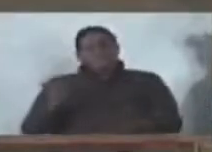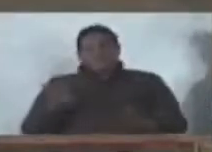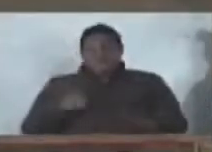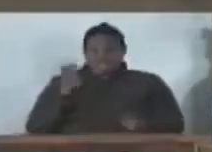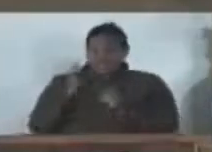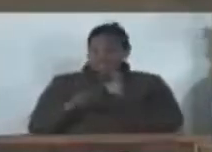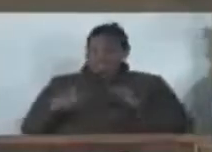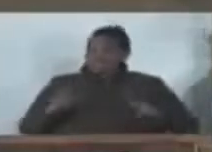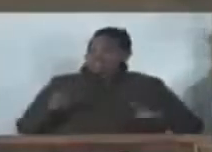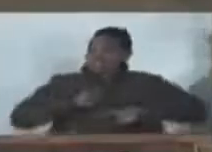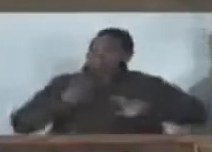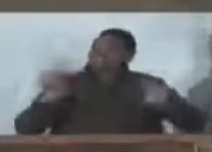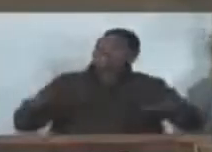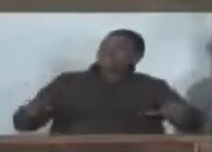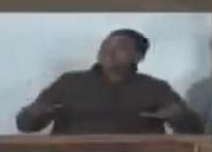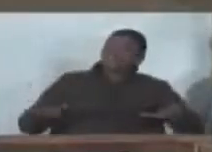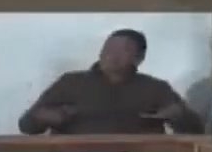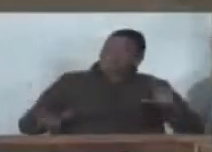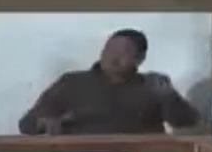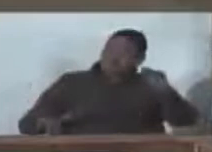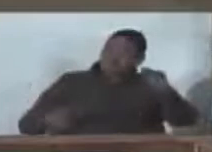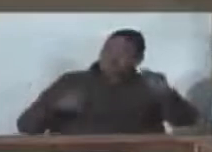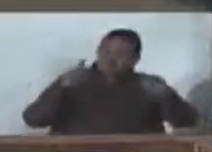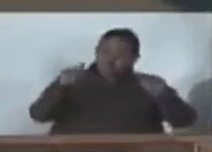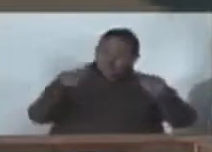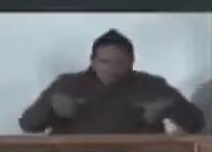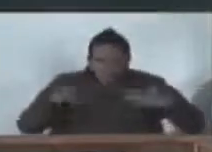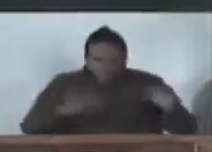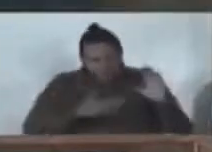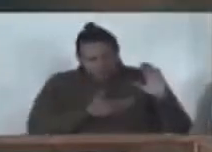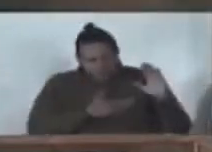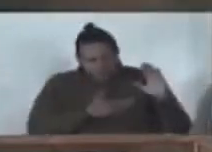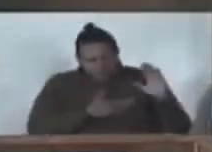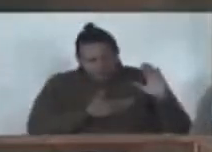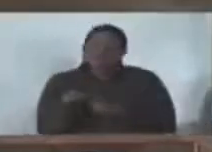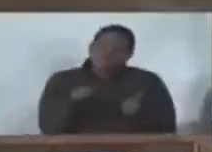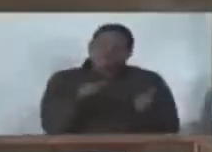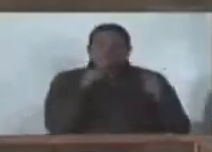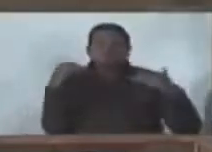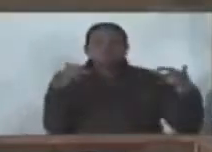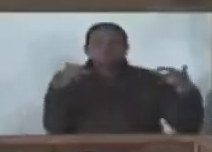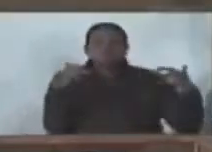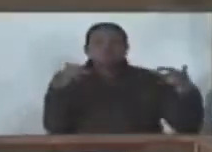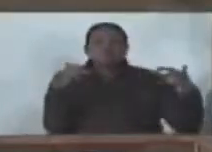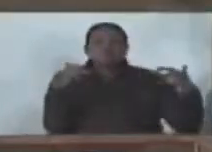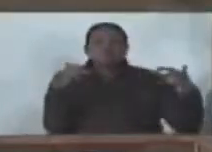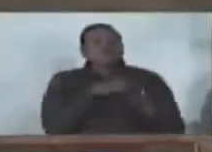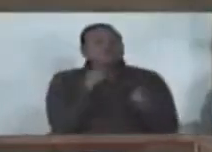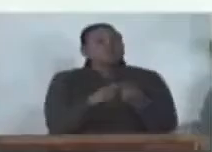be complacent. We all must restate our commitment to eliminating violence against women and